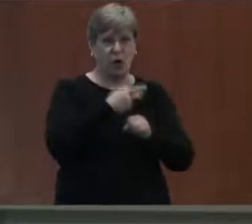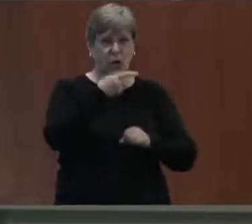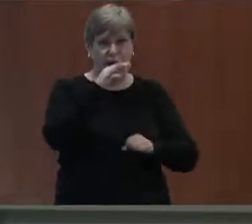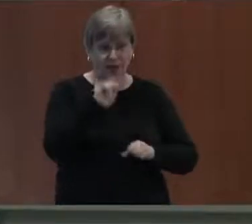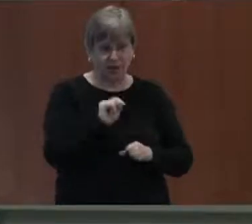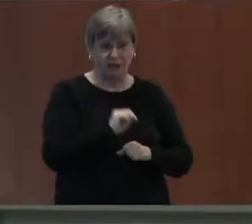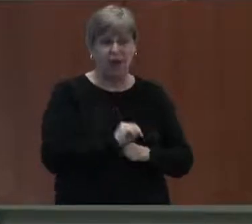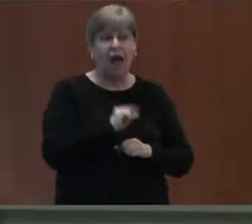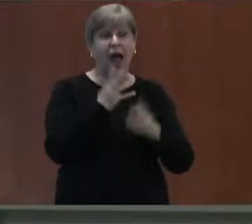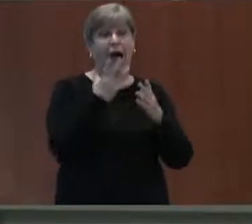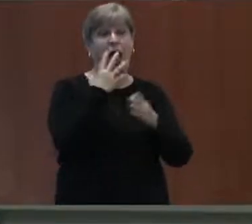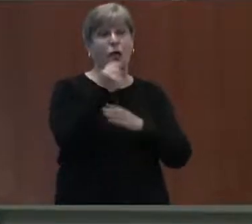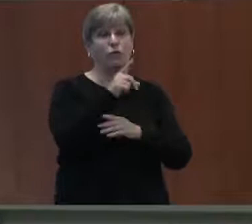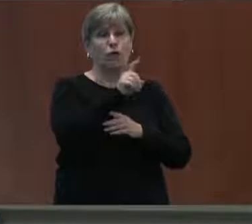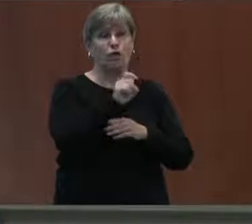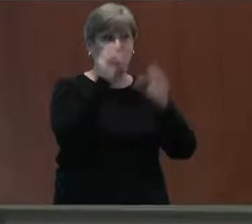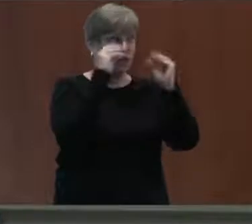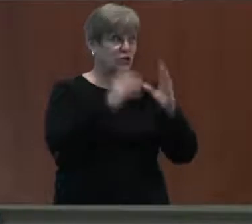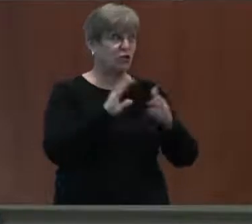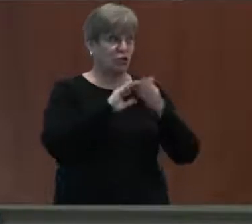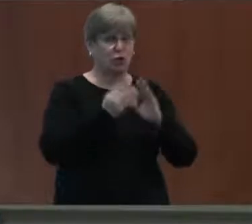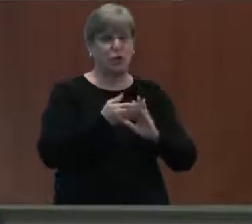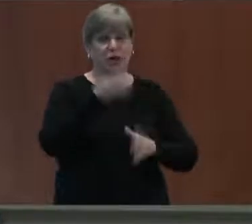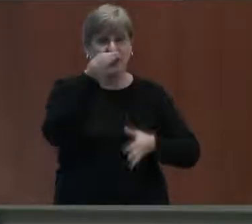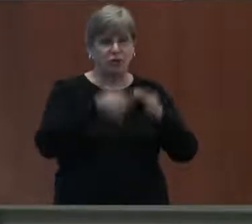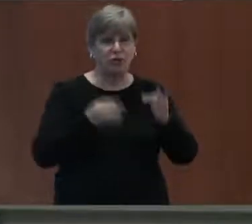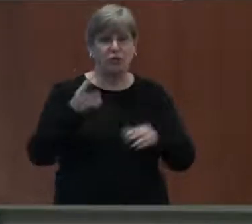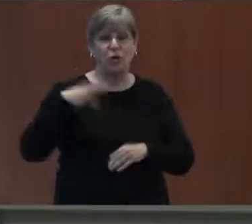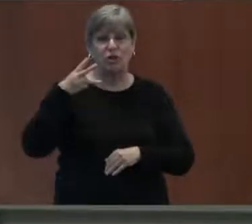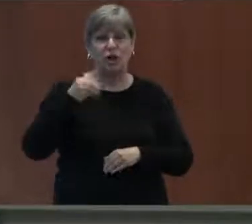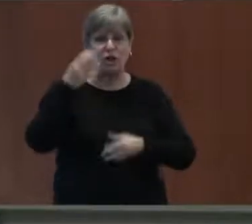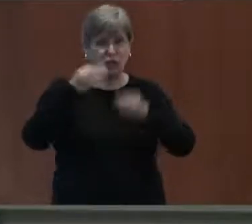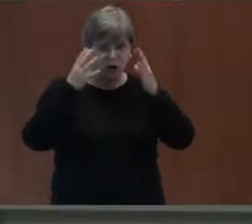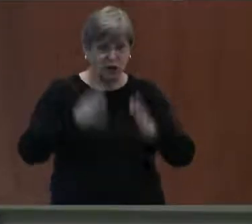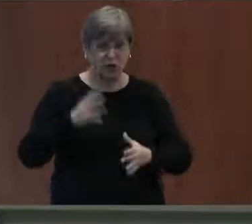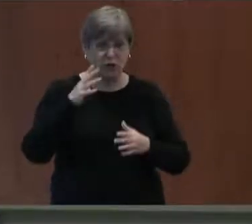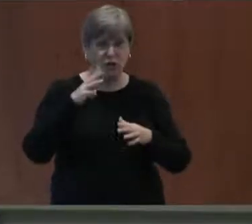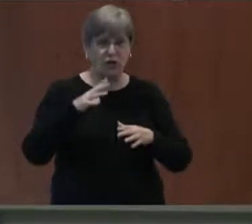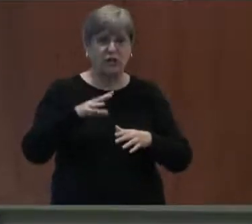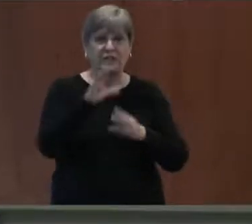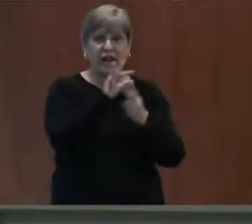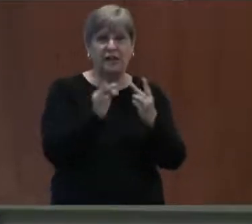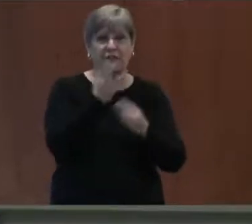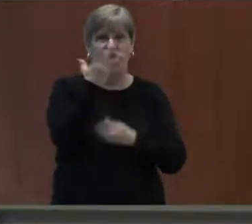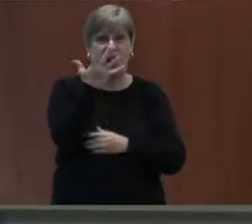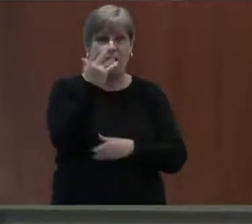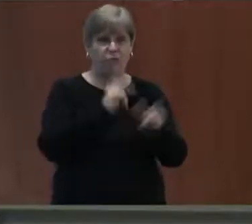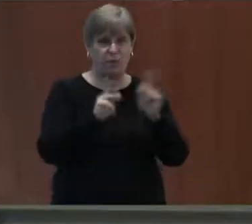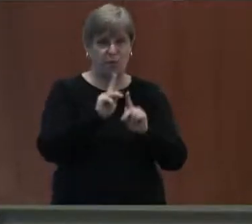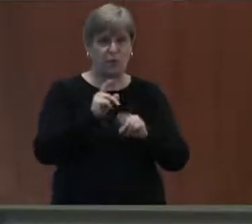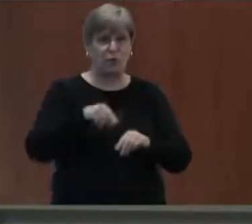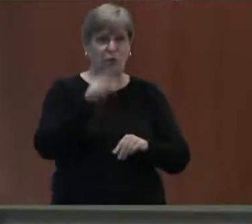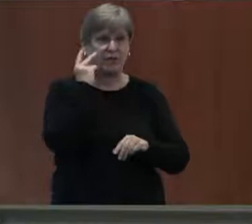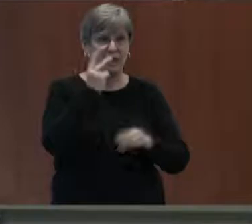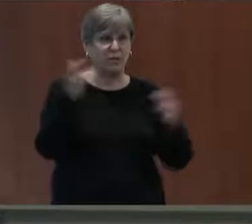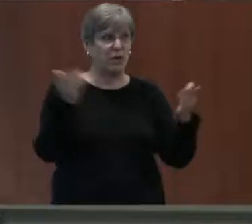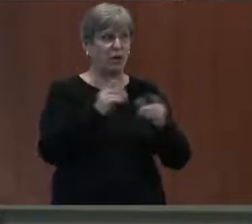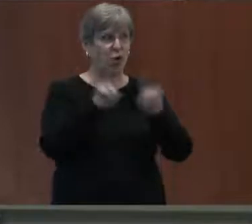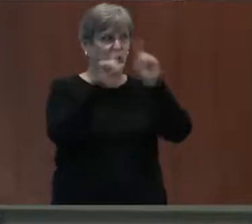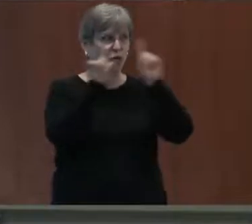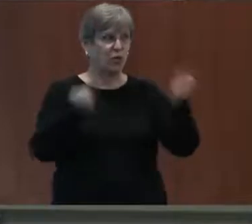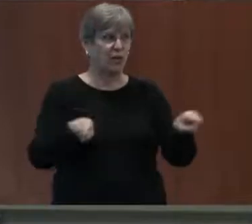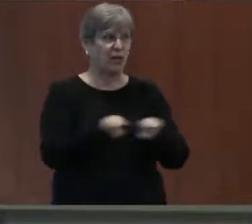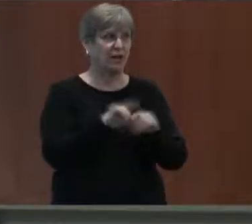From those 100 teachers, the community judges and Washington County judges chose 5 finalists. You're going to be able to see them here on the